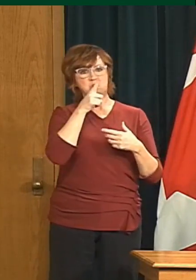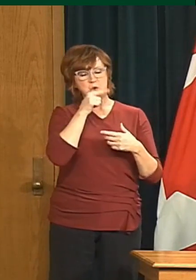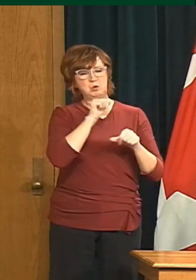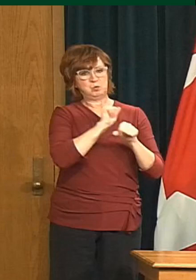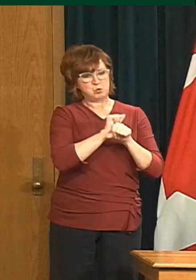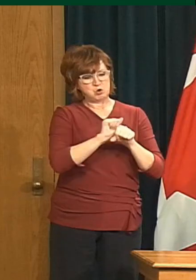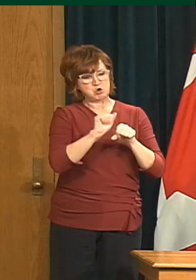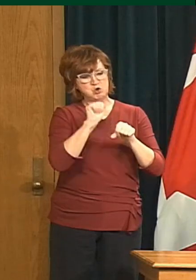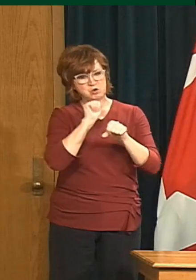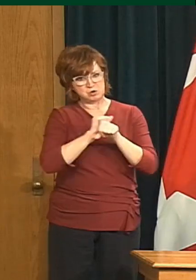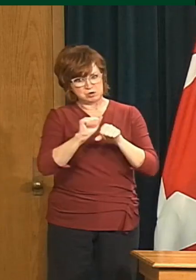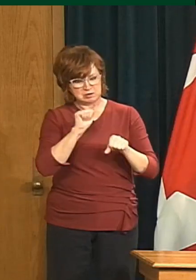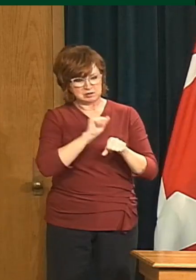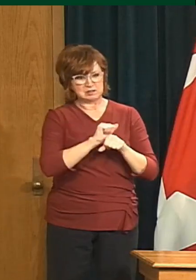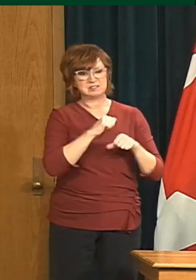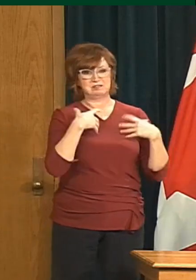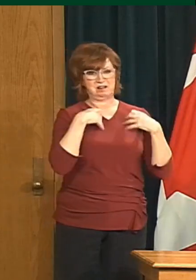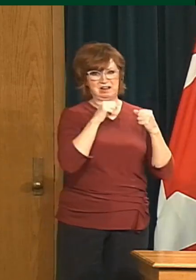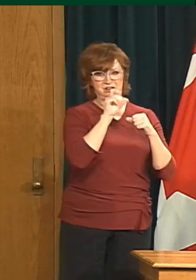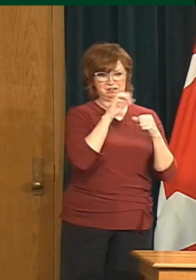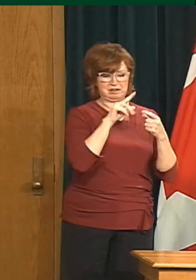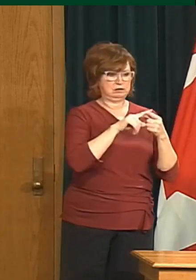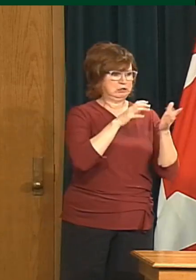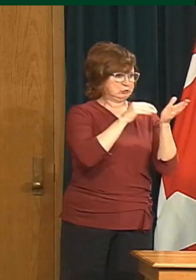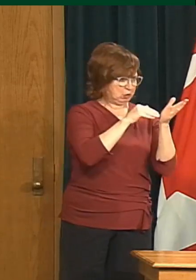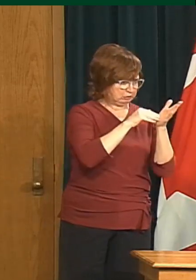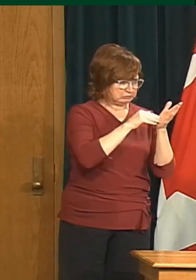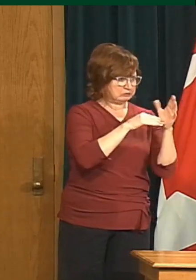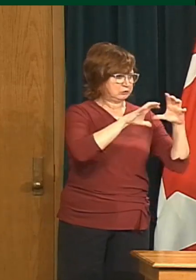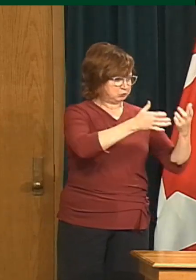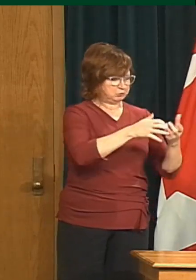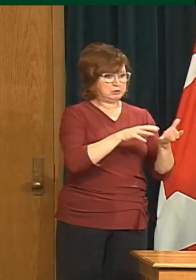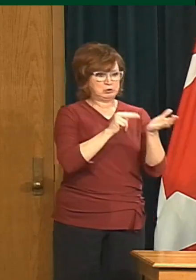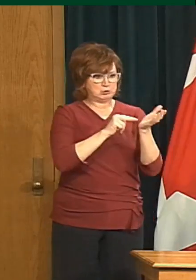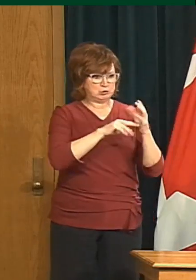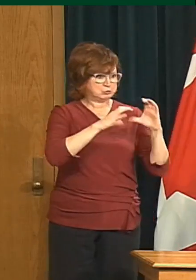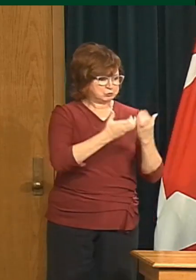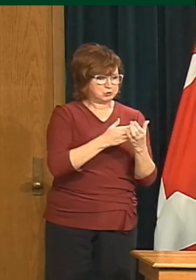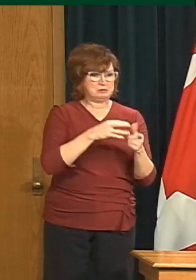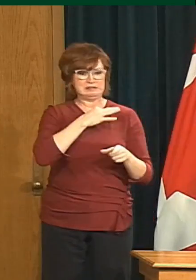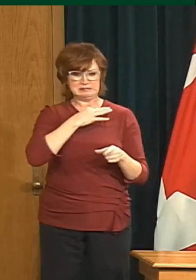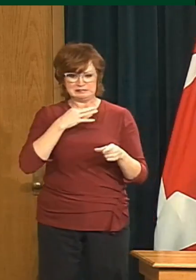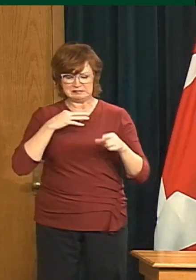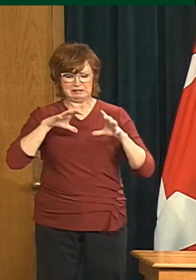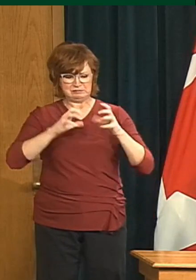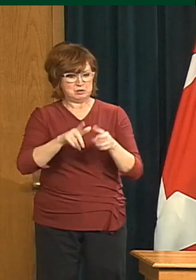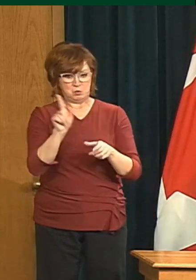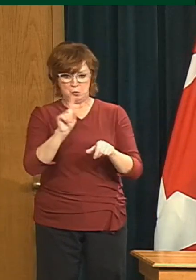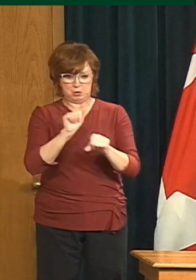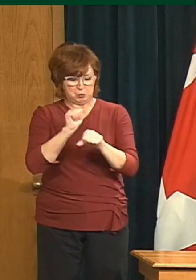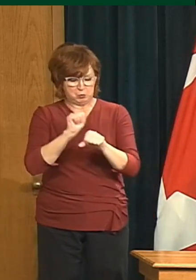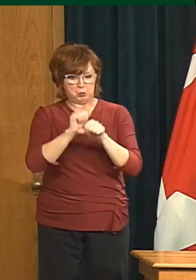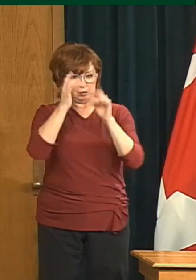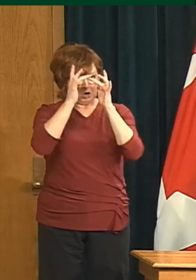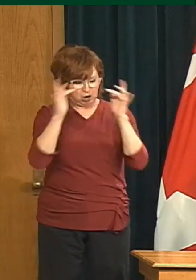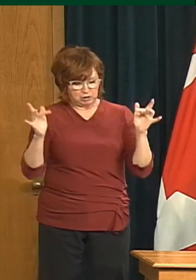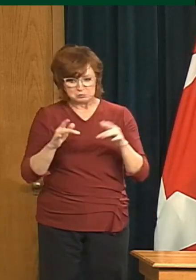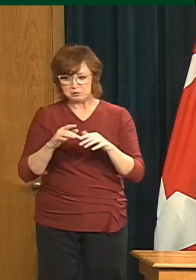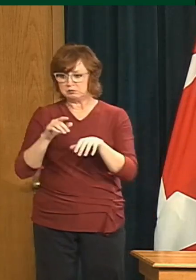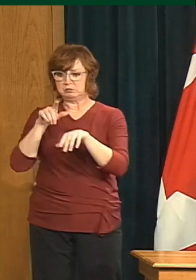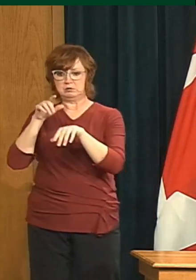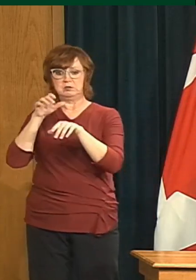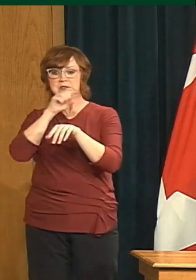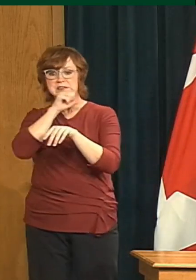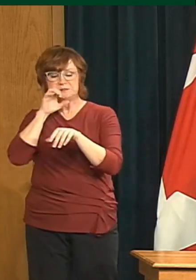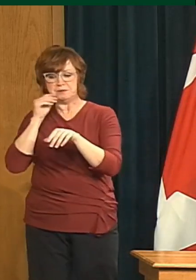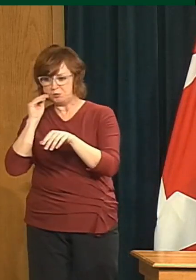healthcare system, the doctors and the nurses. Thank you to all of the other staff that work in our hospitals and in our long-term care